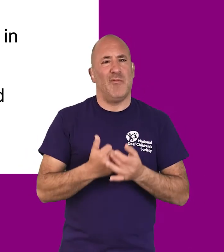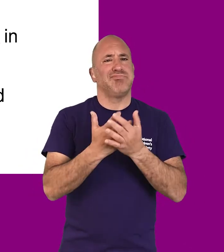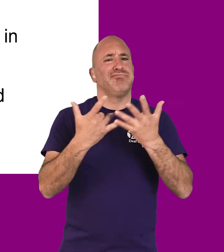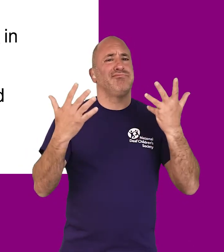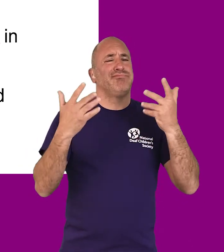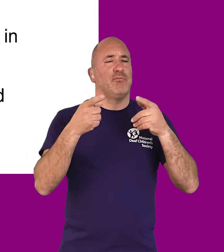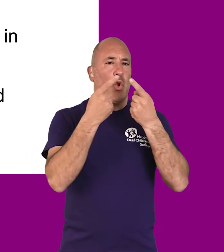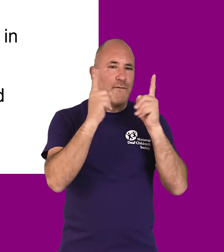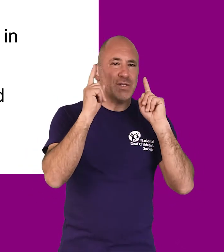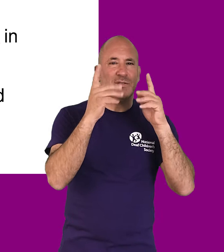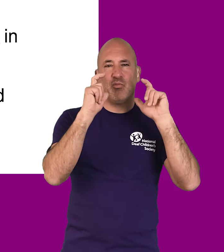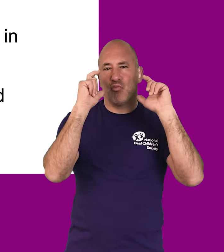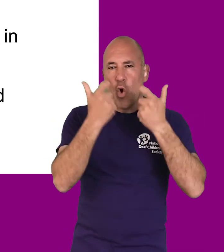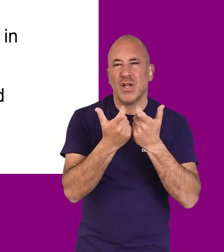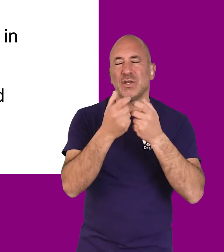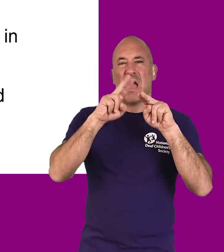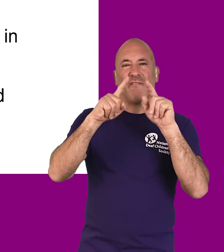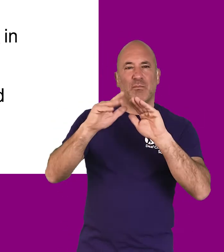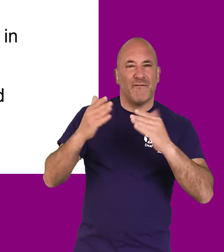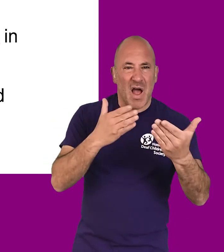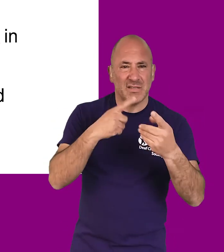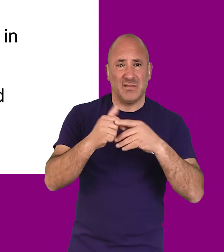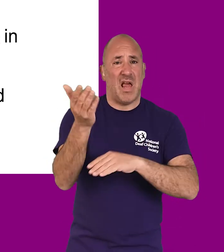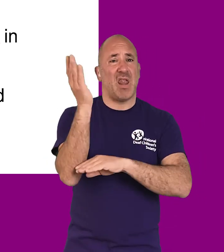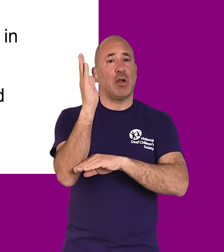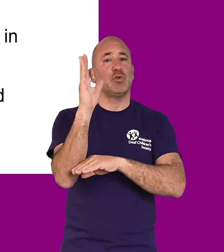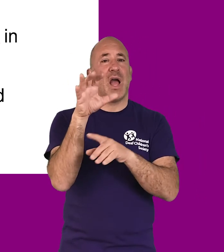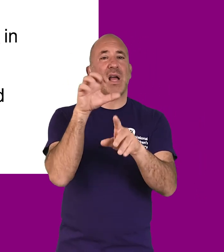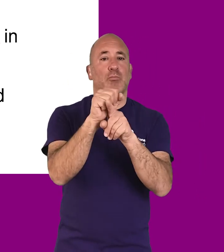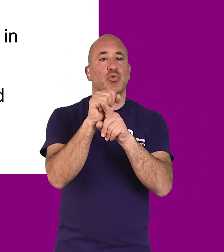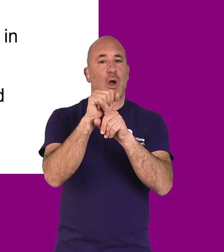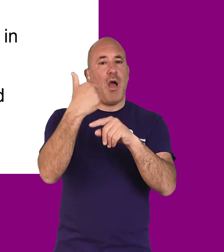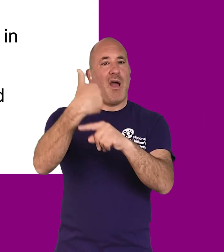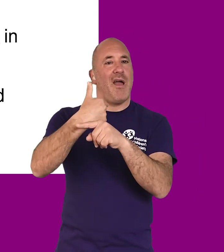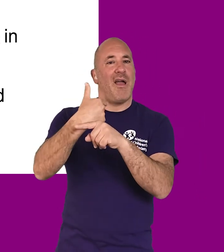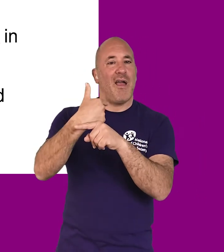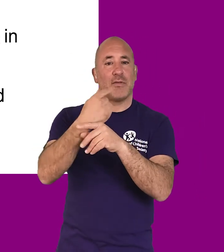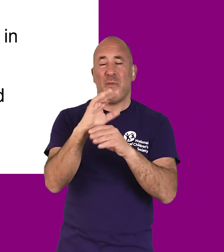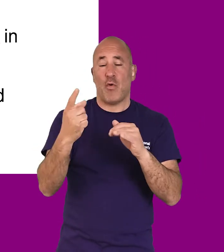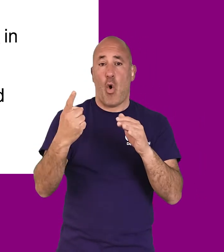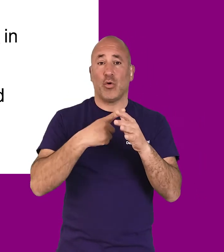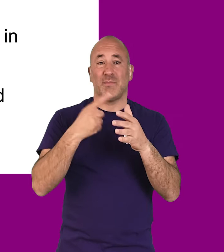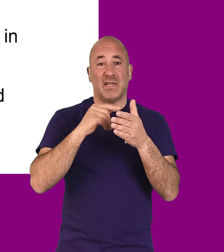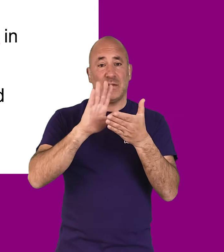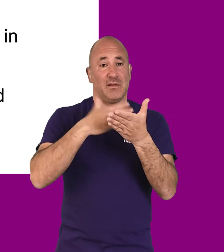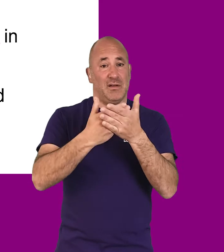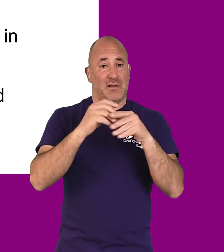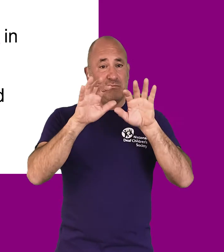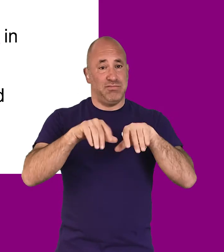A lot of higher education and FE providers are using lecture capture